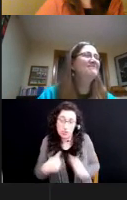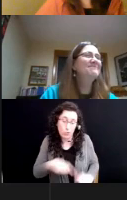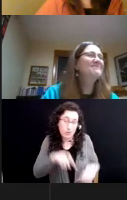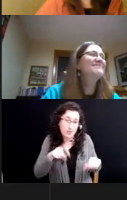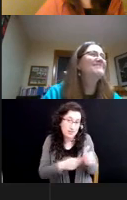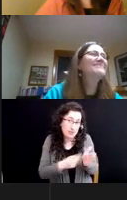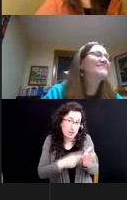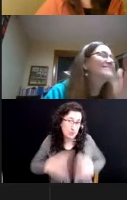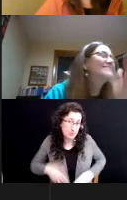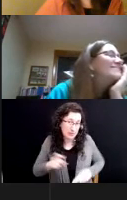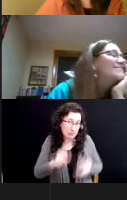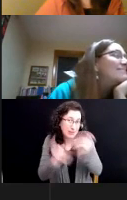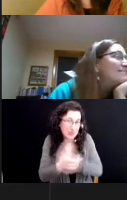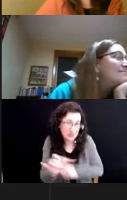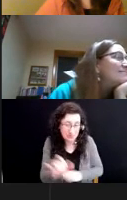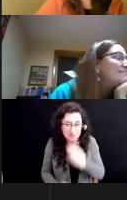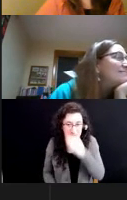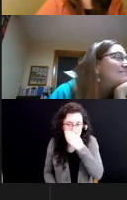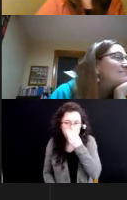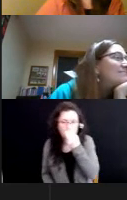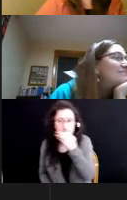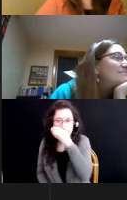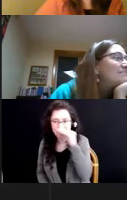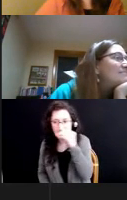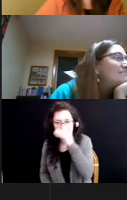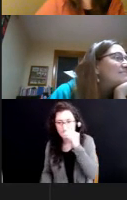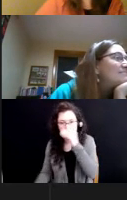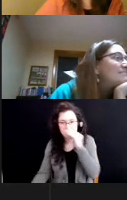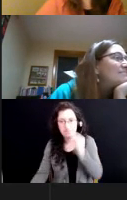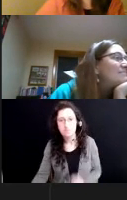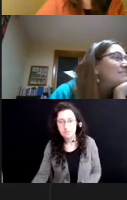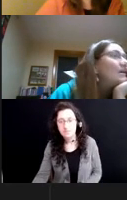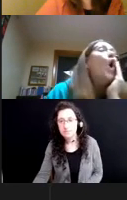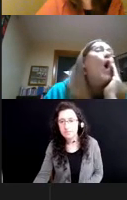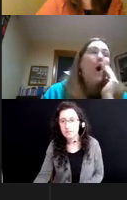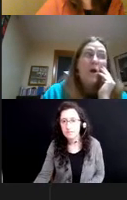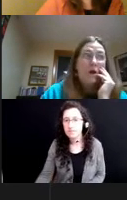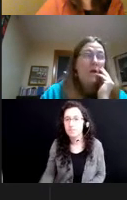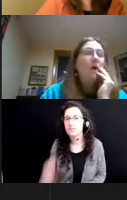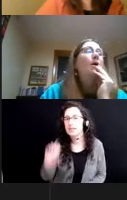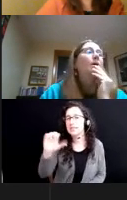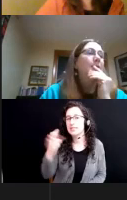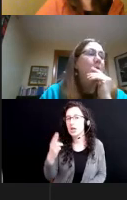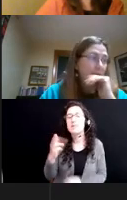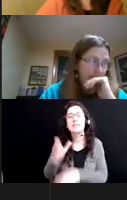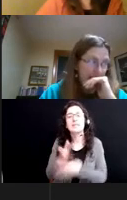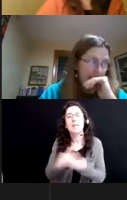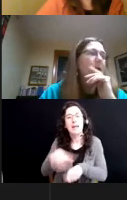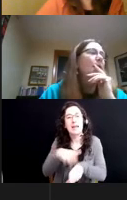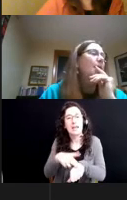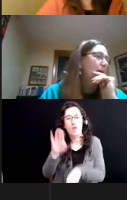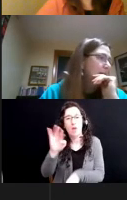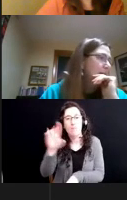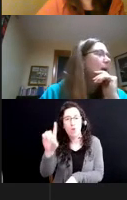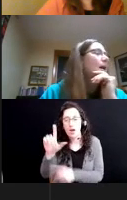day. So I think there are also a lot of native broadleafs that would mix well with your native grasses